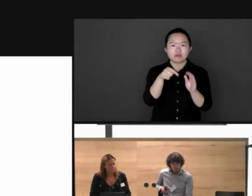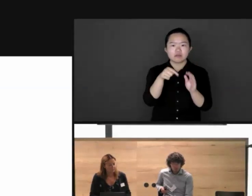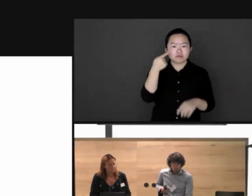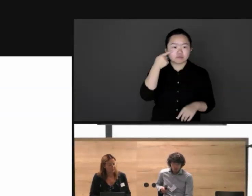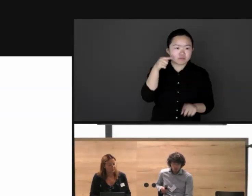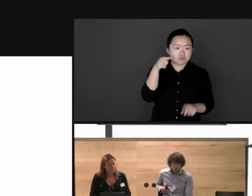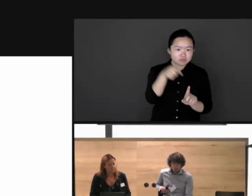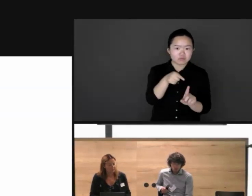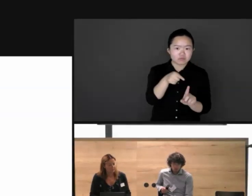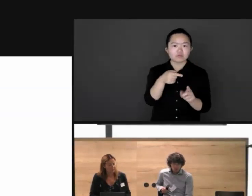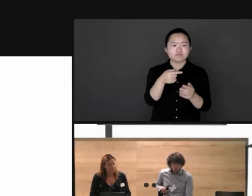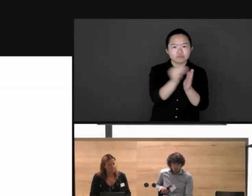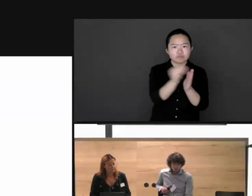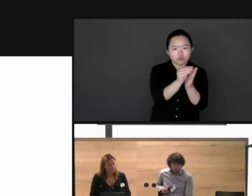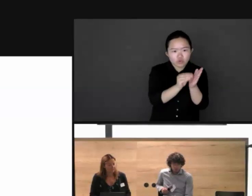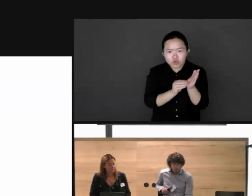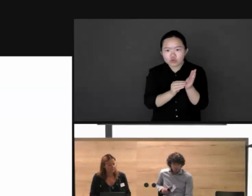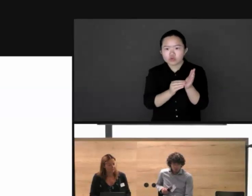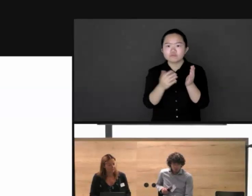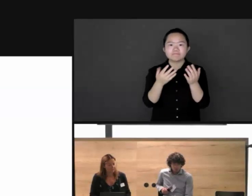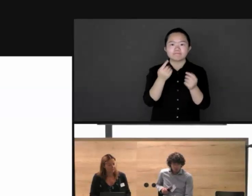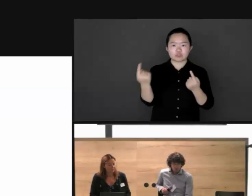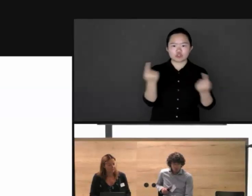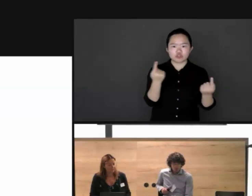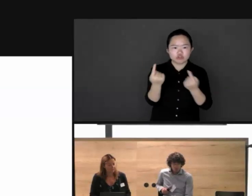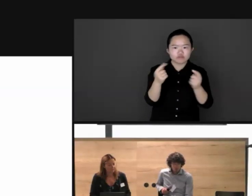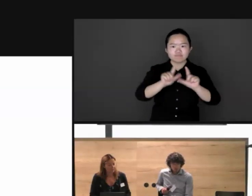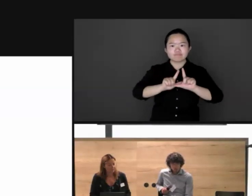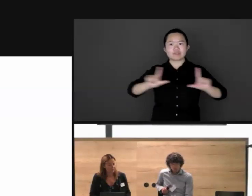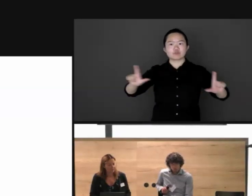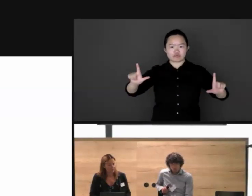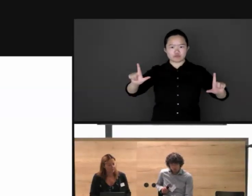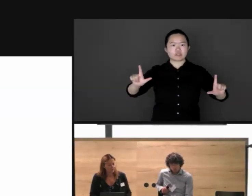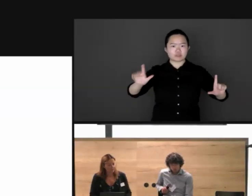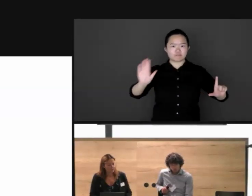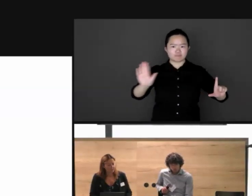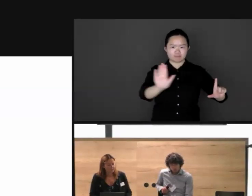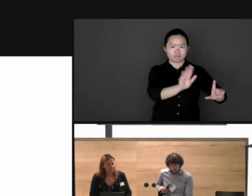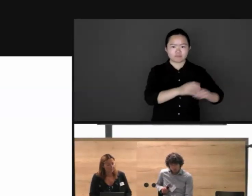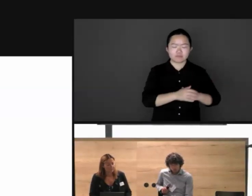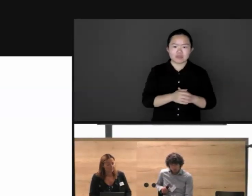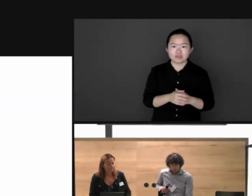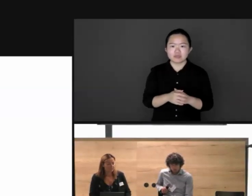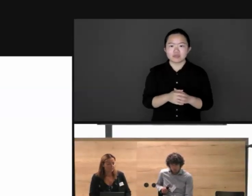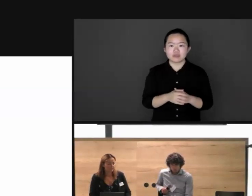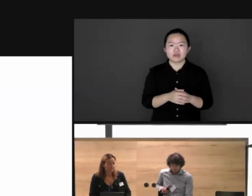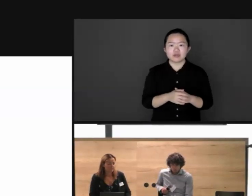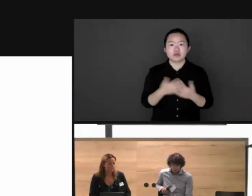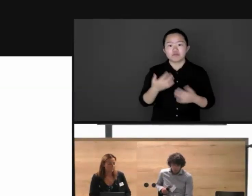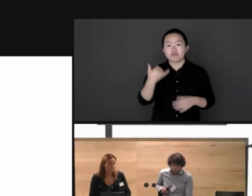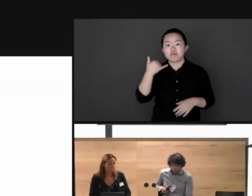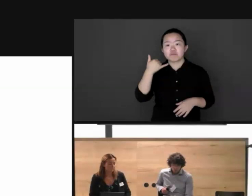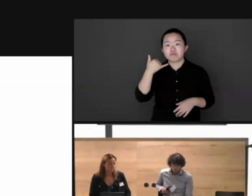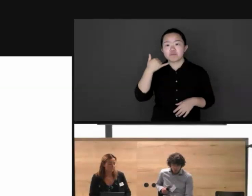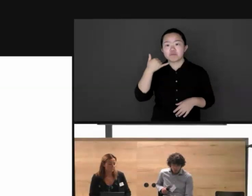screen in the sample of assessed mobile app screens. Unfortunately, At the moment, the form exists as a